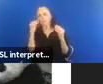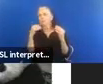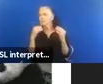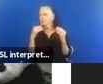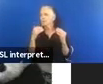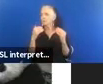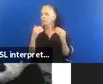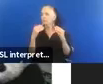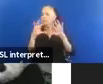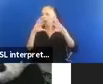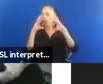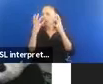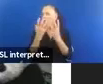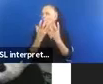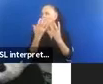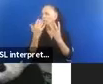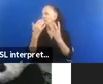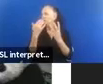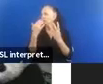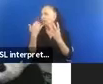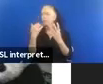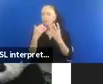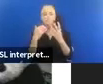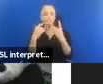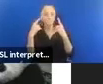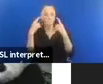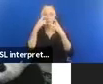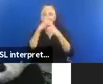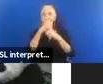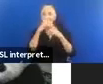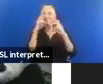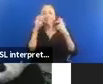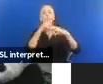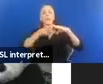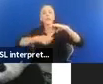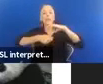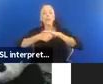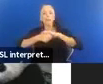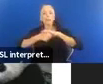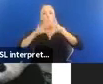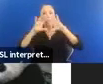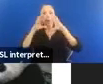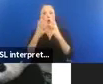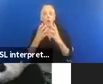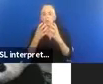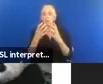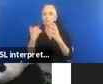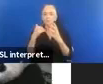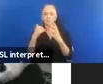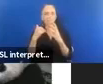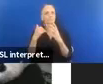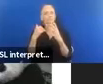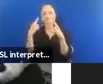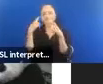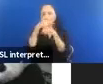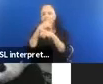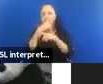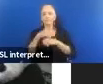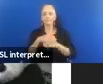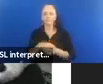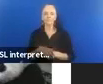that the hidden world allows us to swim in.